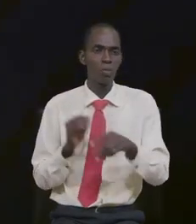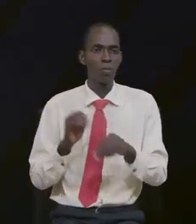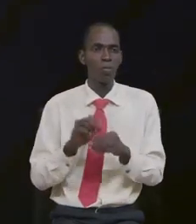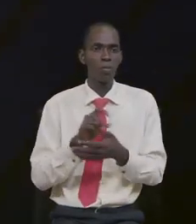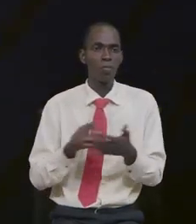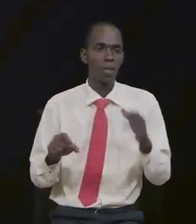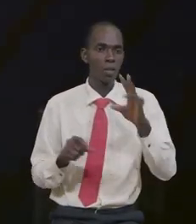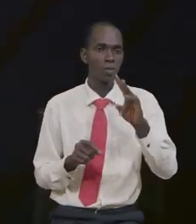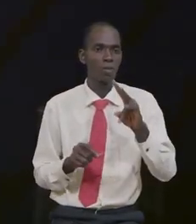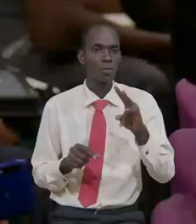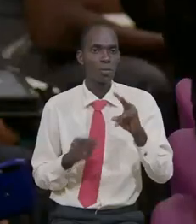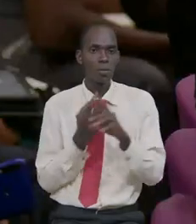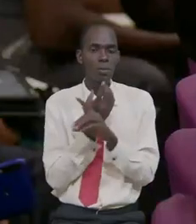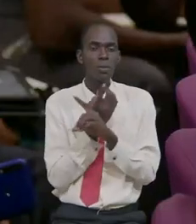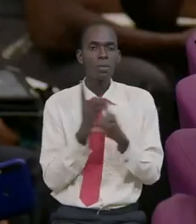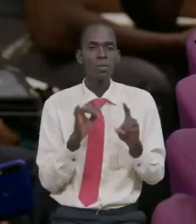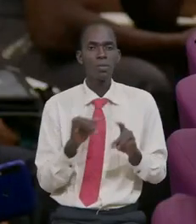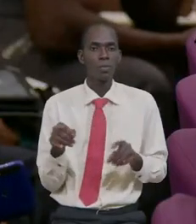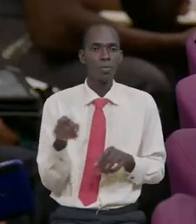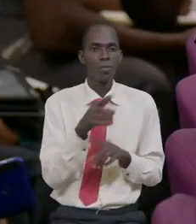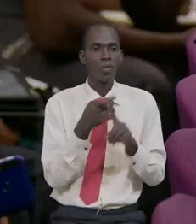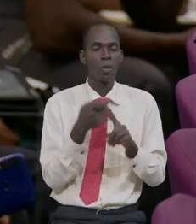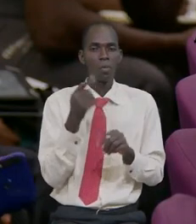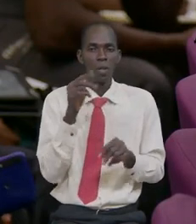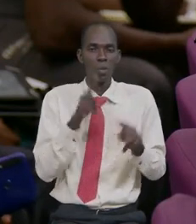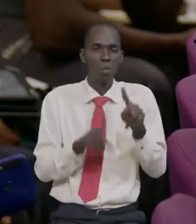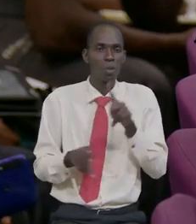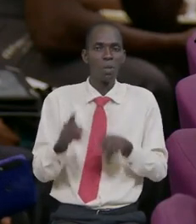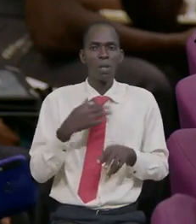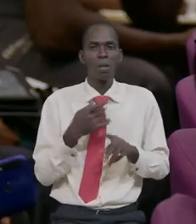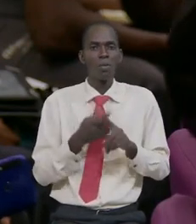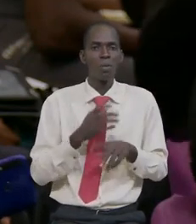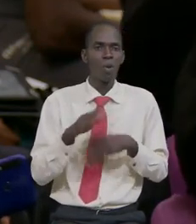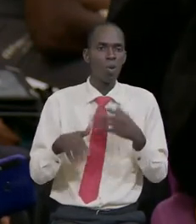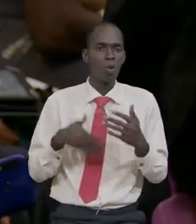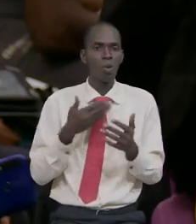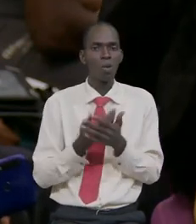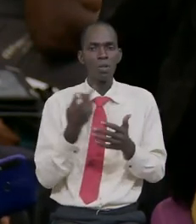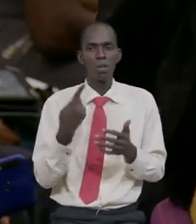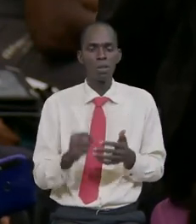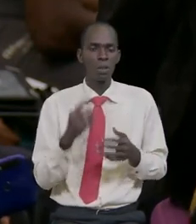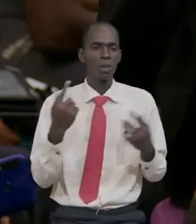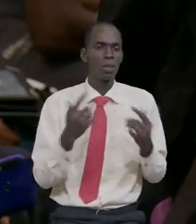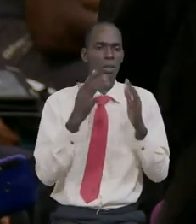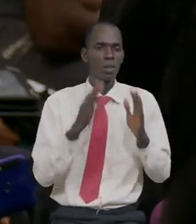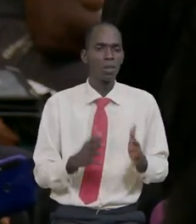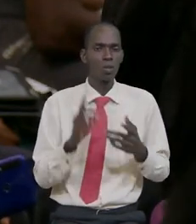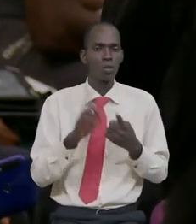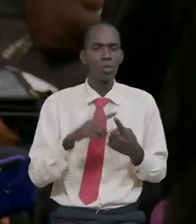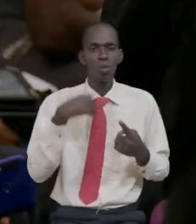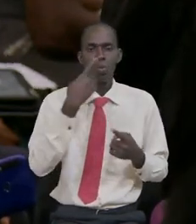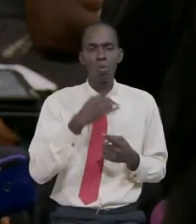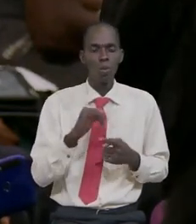says, delivering thee from the people and from the Gentiles unto whom now